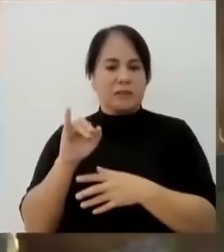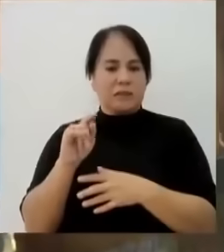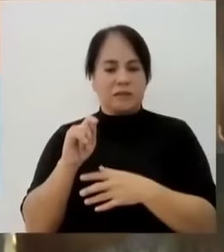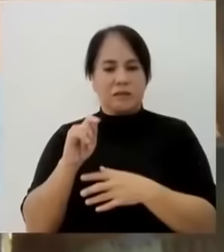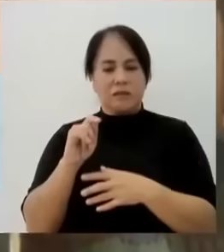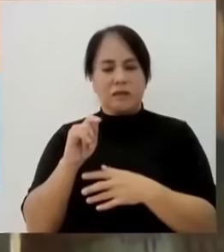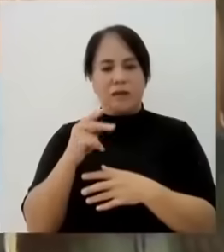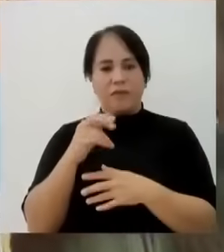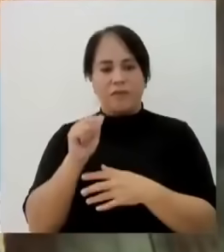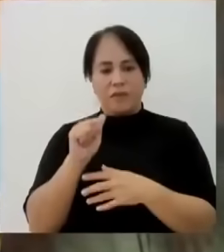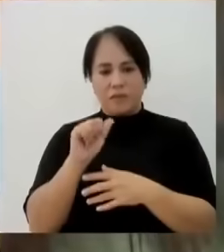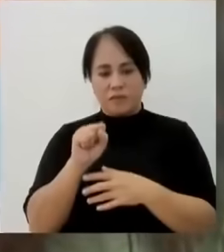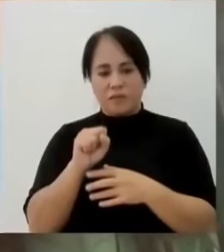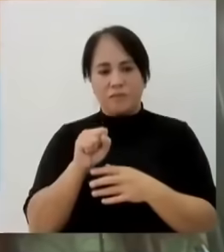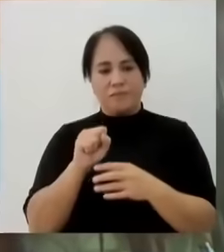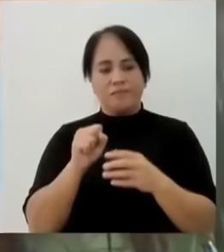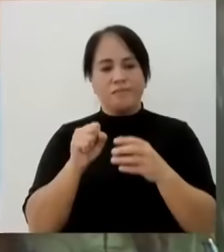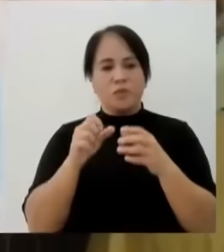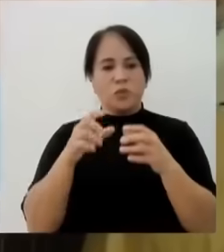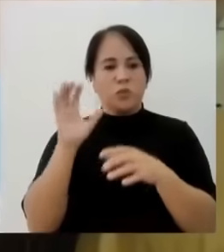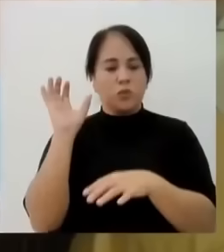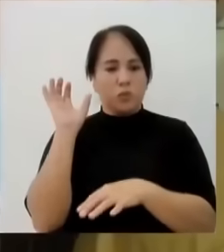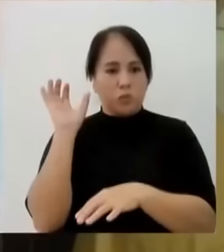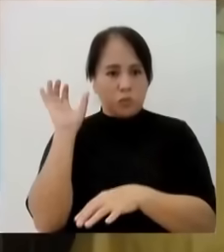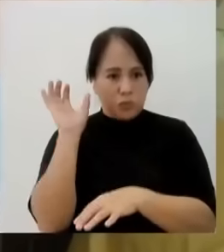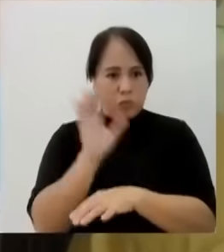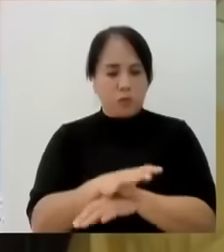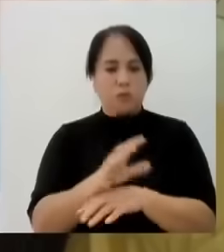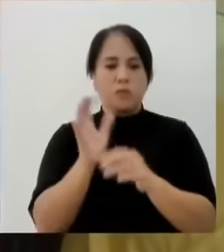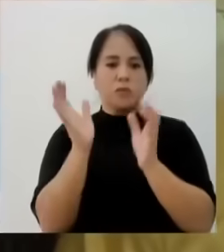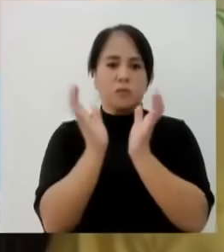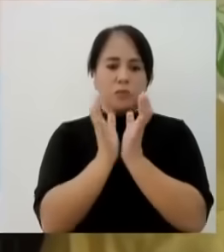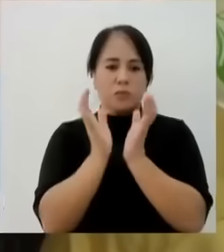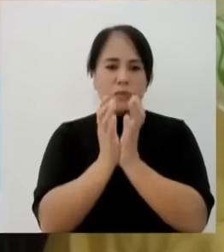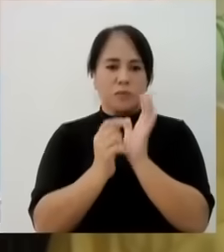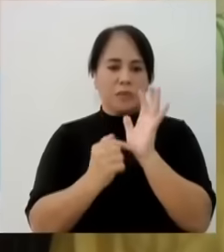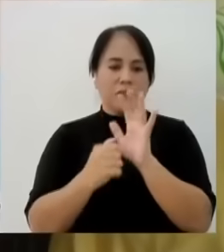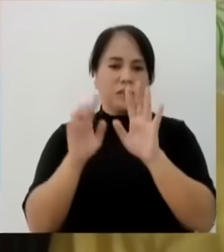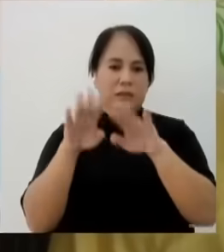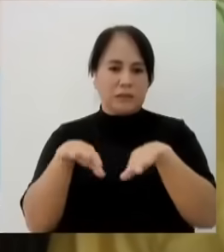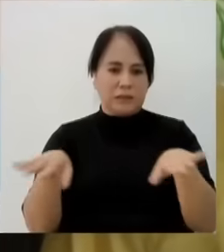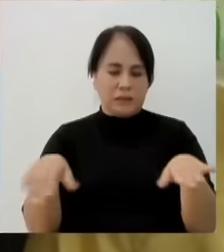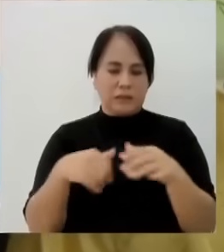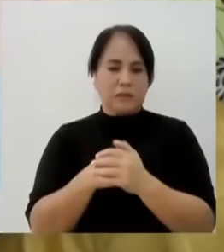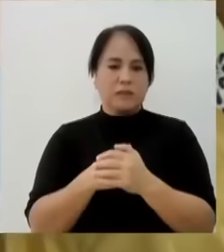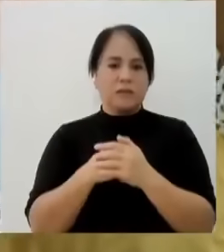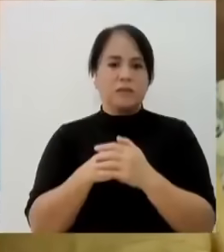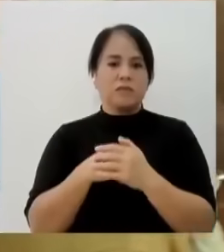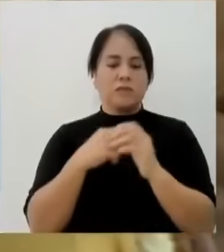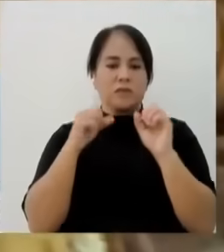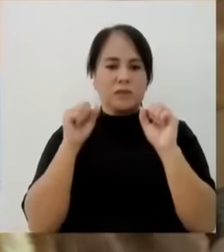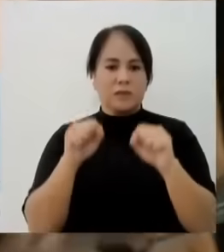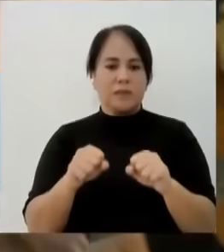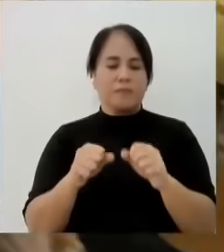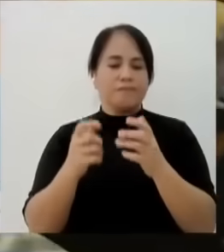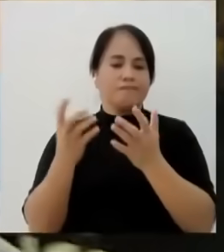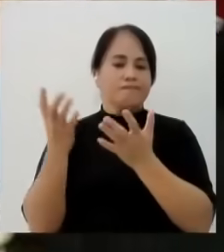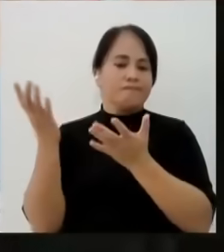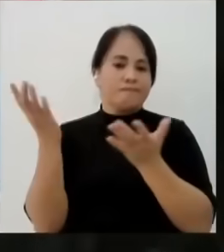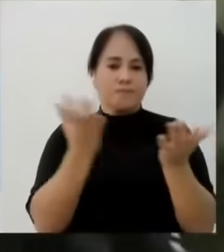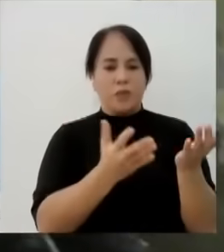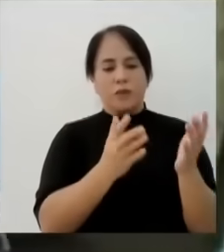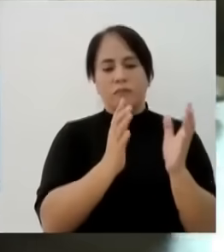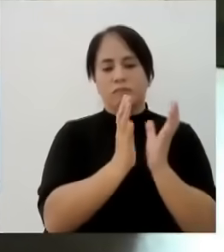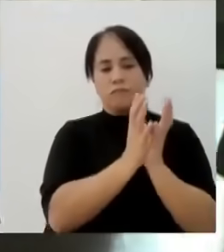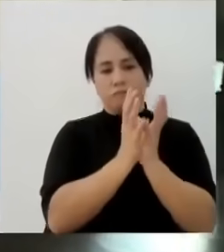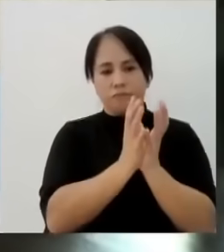court to force the DSWD to present these children and for these children to be brought back to the community or